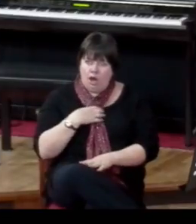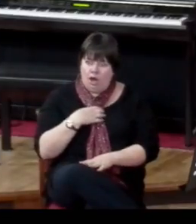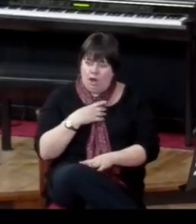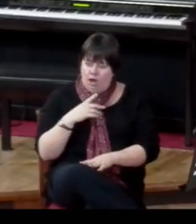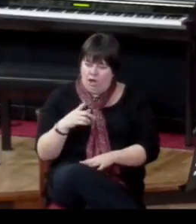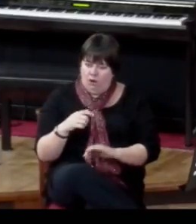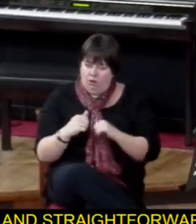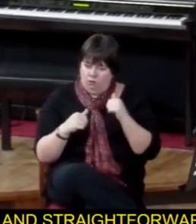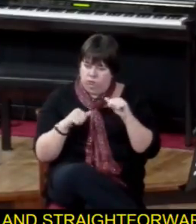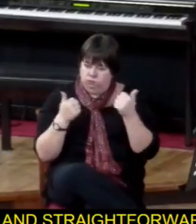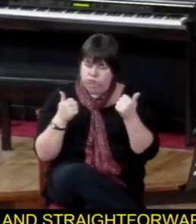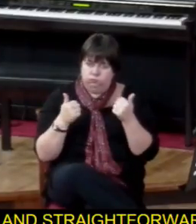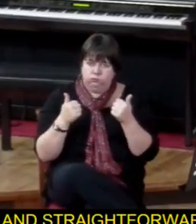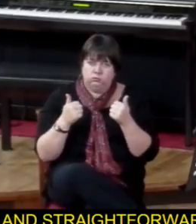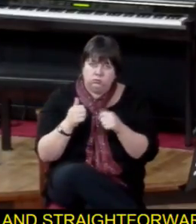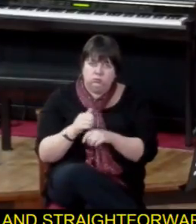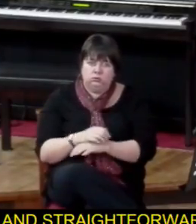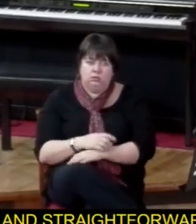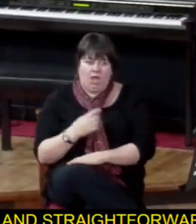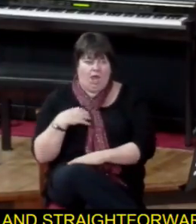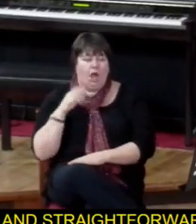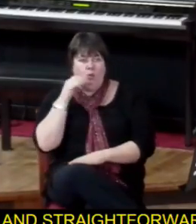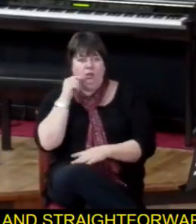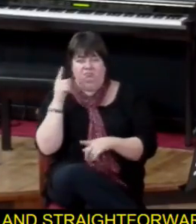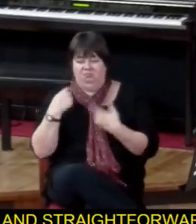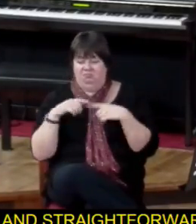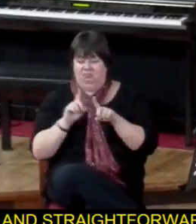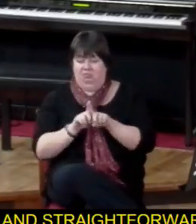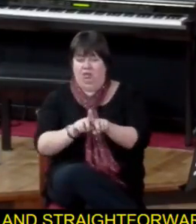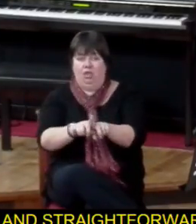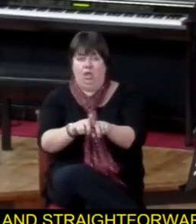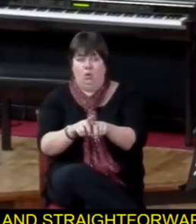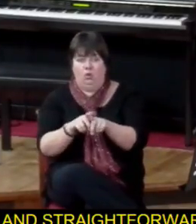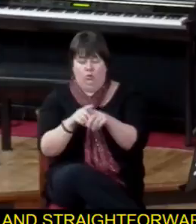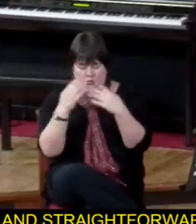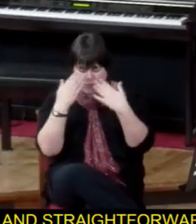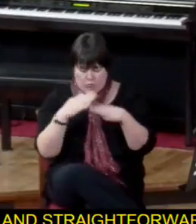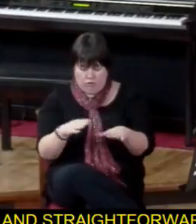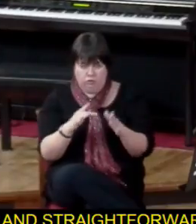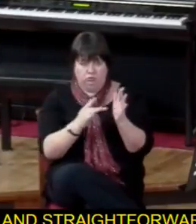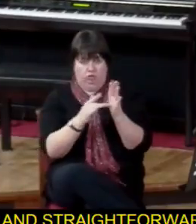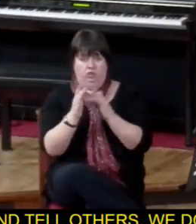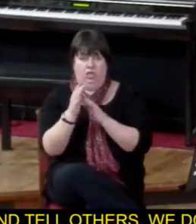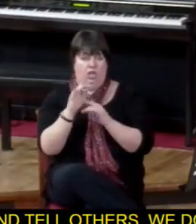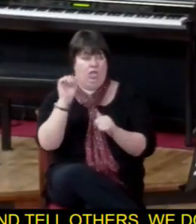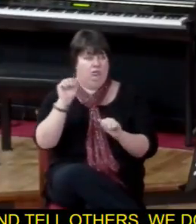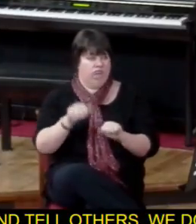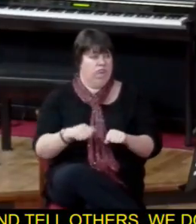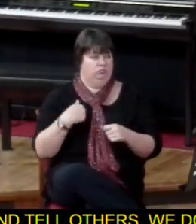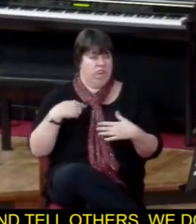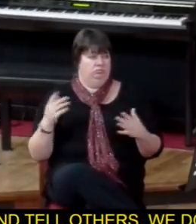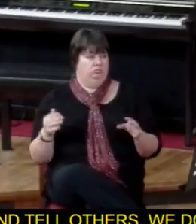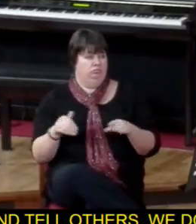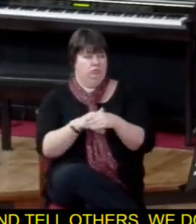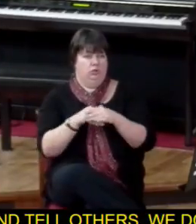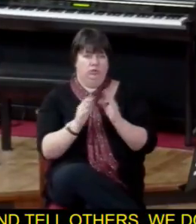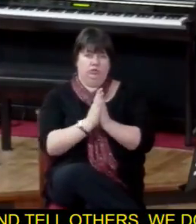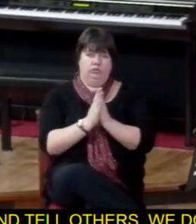amazing. I'm going to go with them and worship Jesus and join the church.